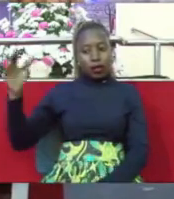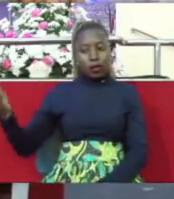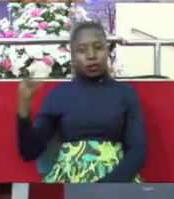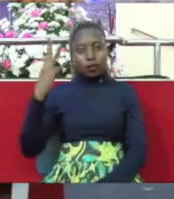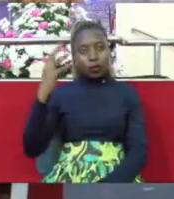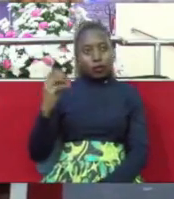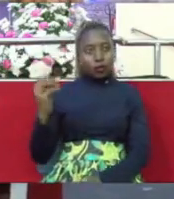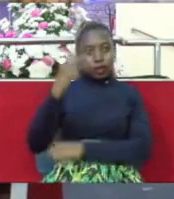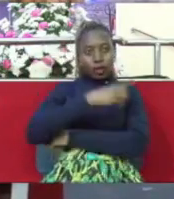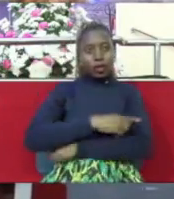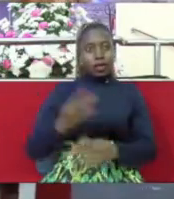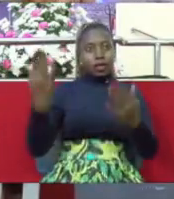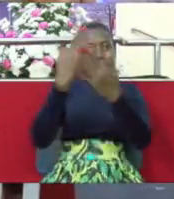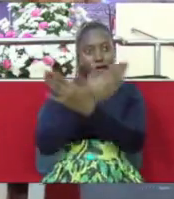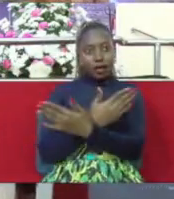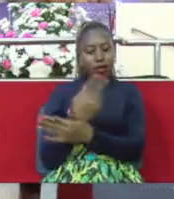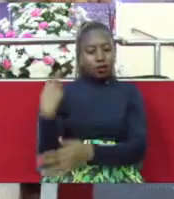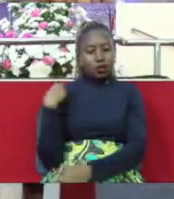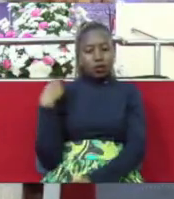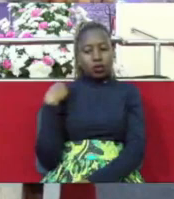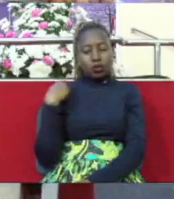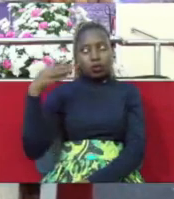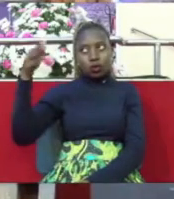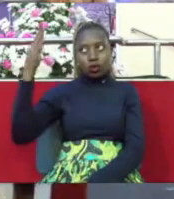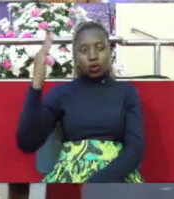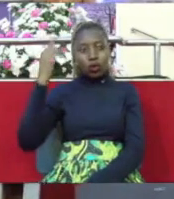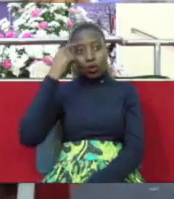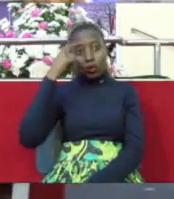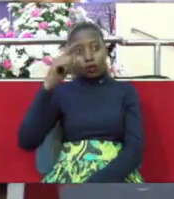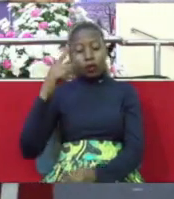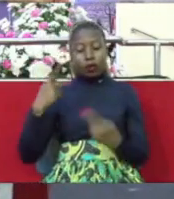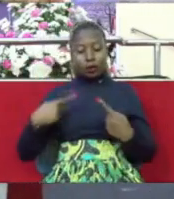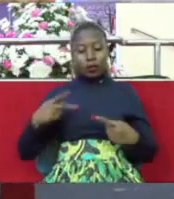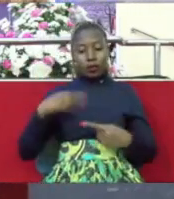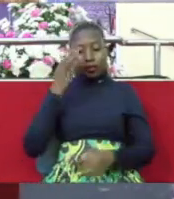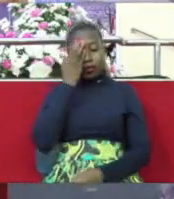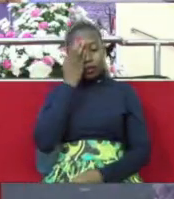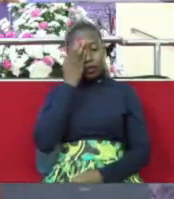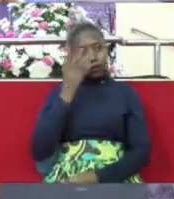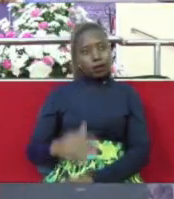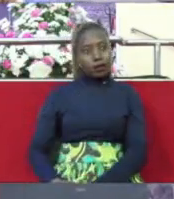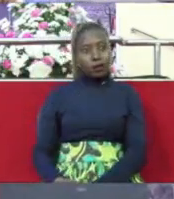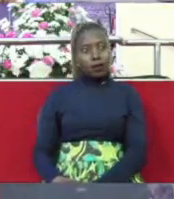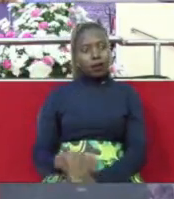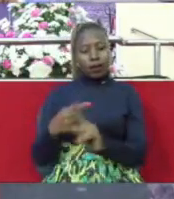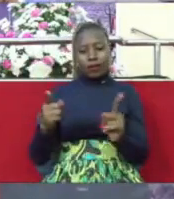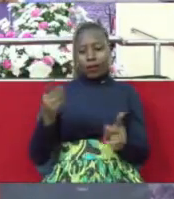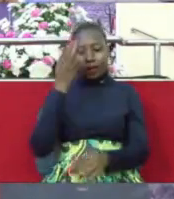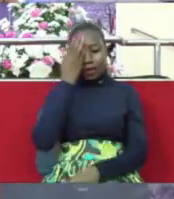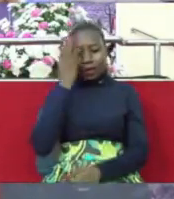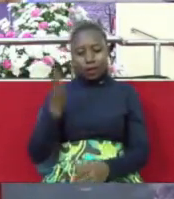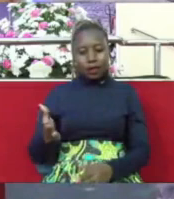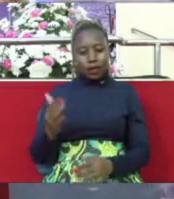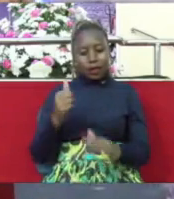on behalf of the Israelites. Kwa siku 40 usiku na mchana ameenda kutoa ushauri kwa sababu kwa niaba ya Wanaisraeli. But the Israelites under the leadership